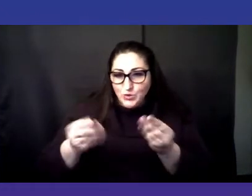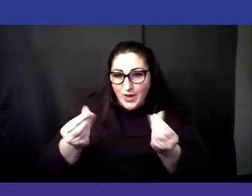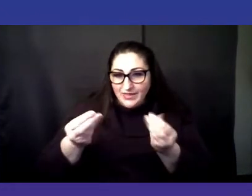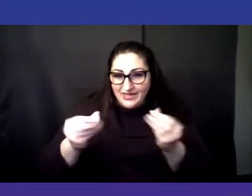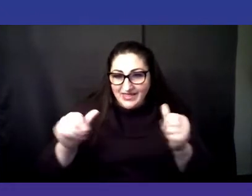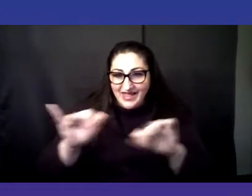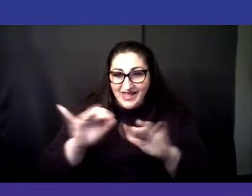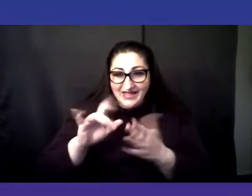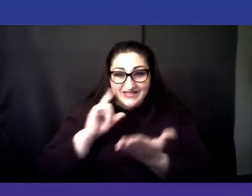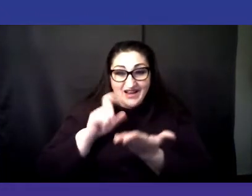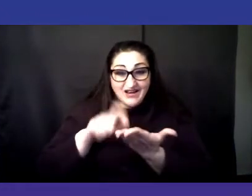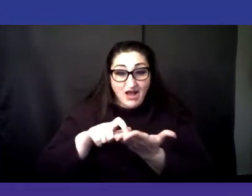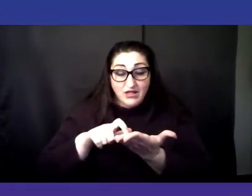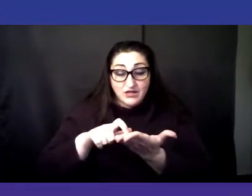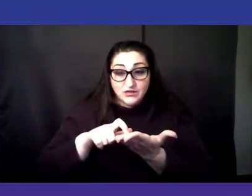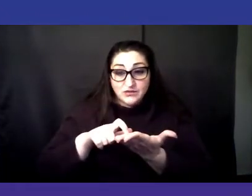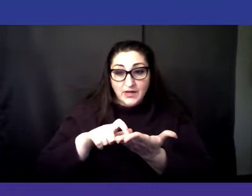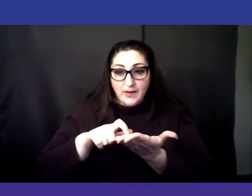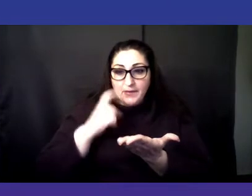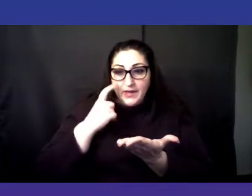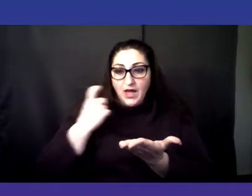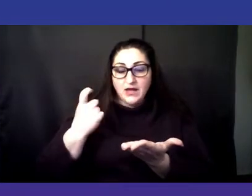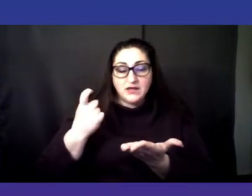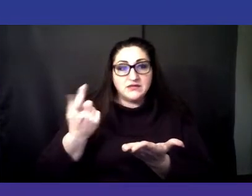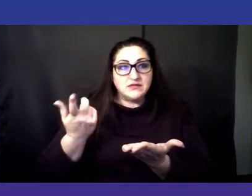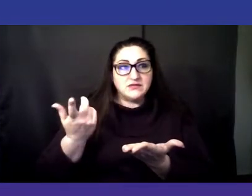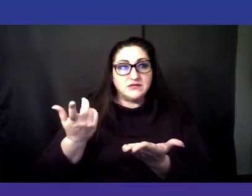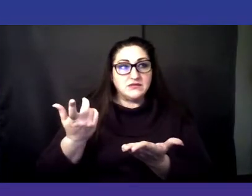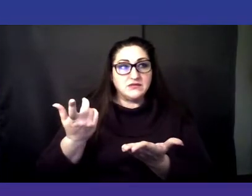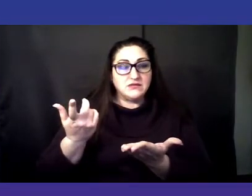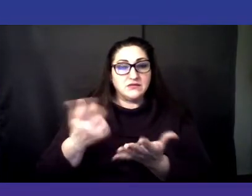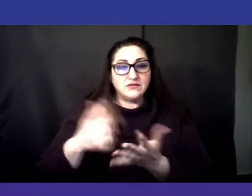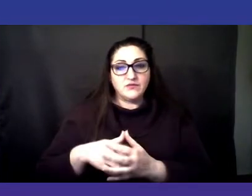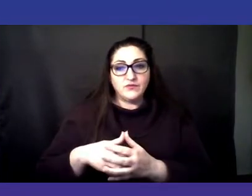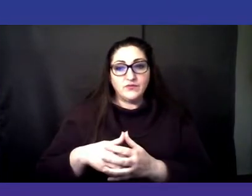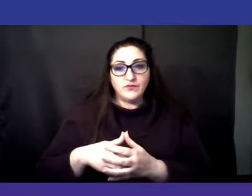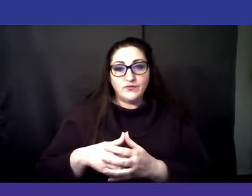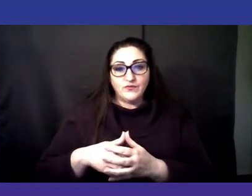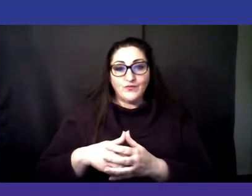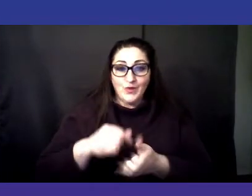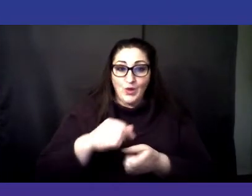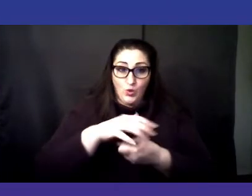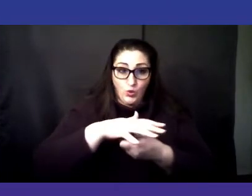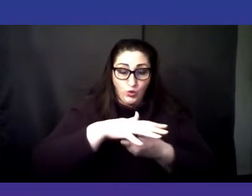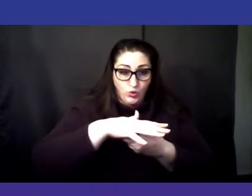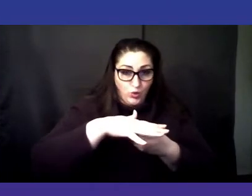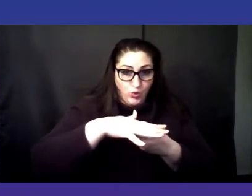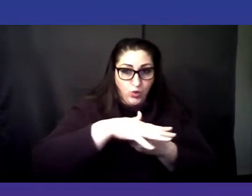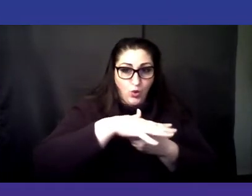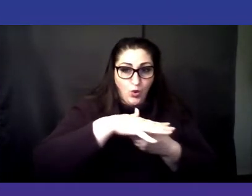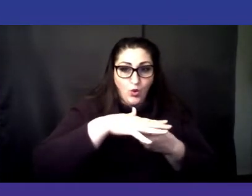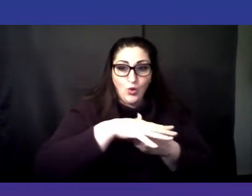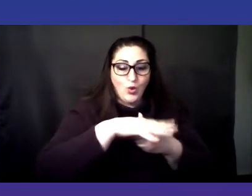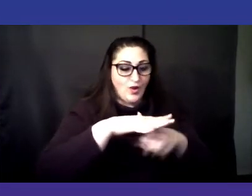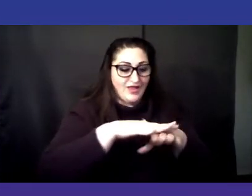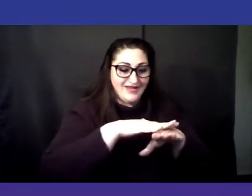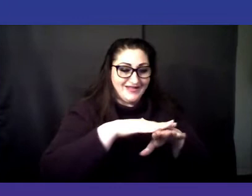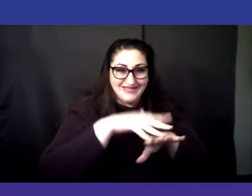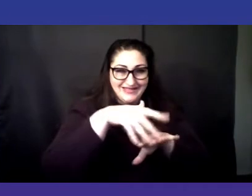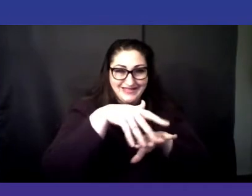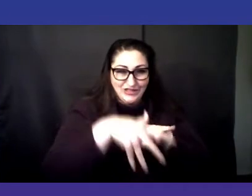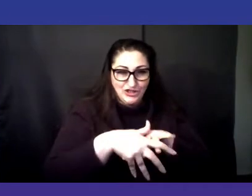acknowledgement because the local indigenous